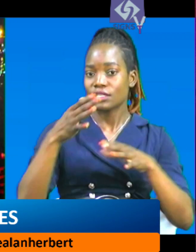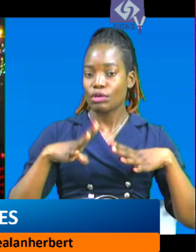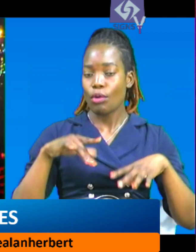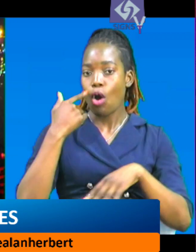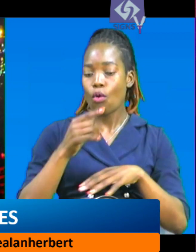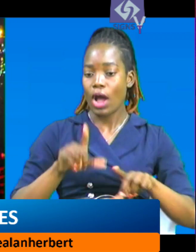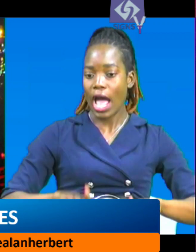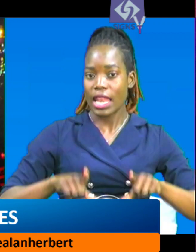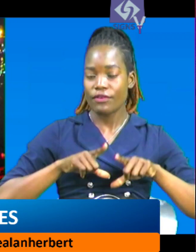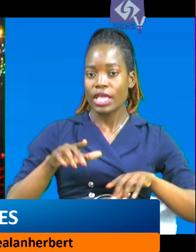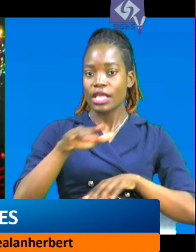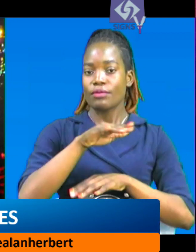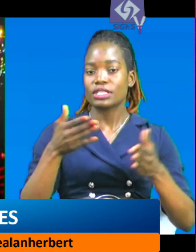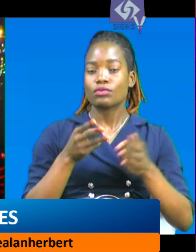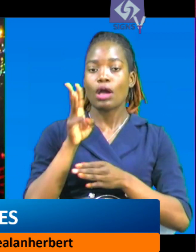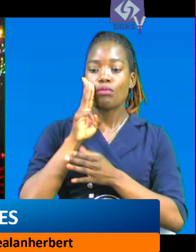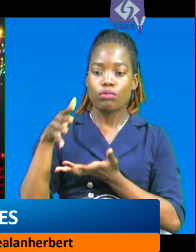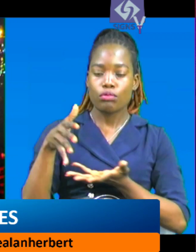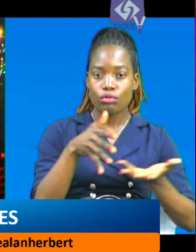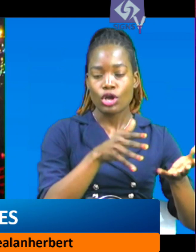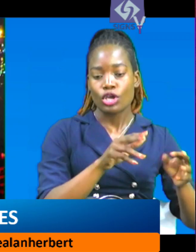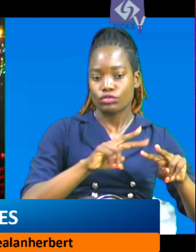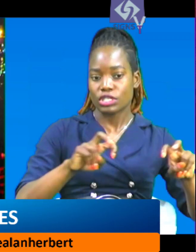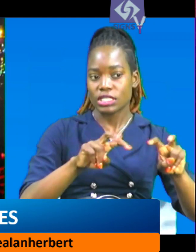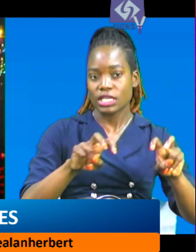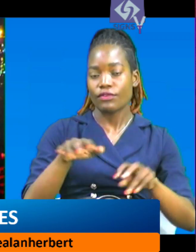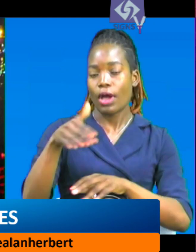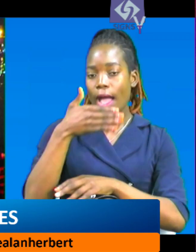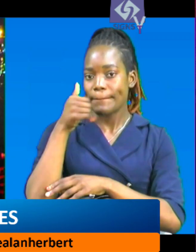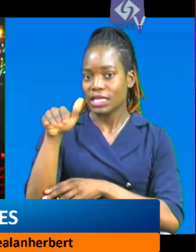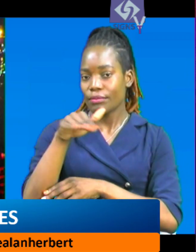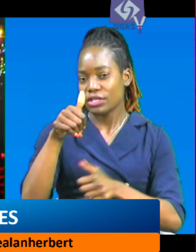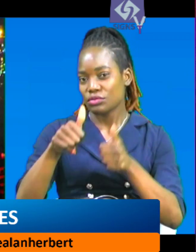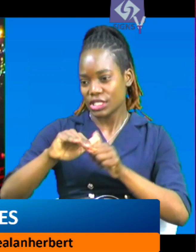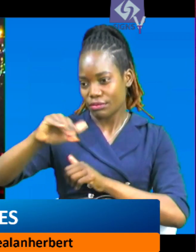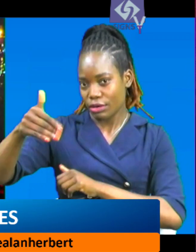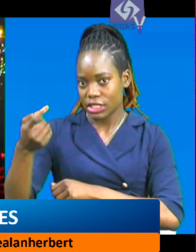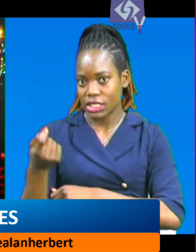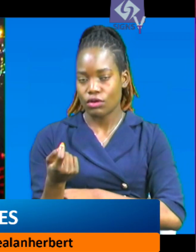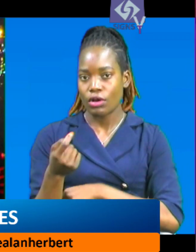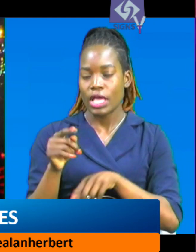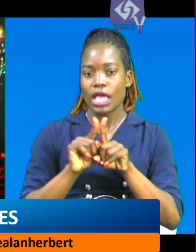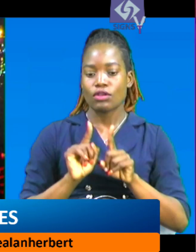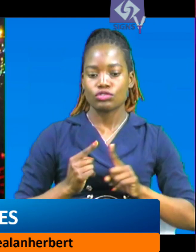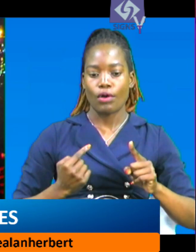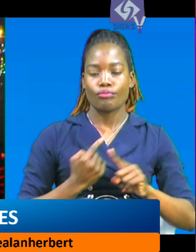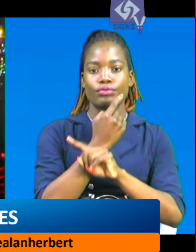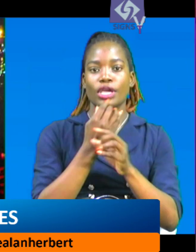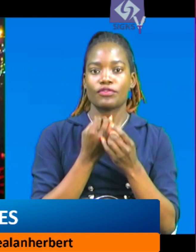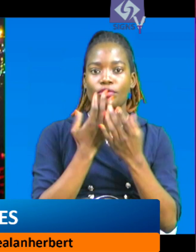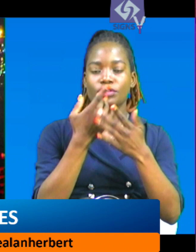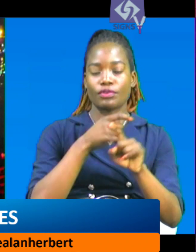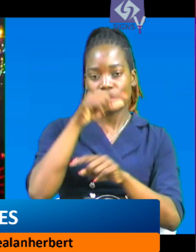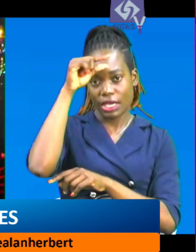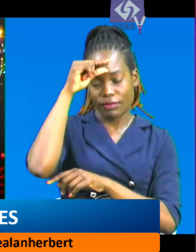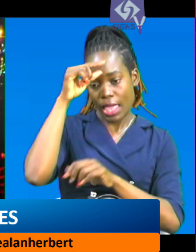flood-prone areas to seek refuge in higher ground. And as reports are streaming, conflicting information on the